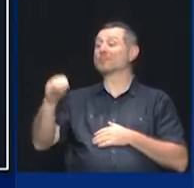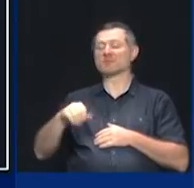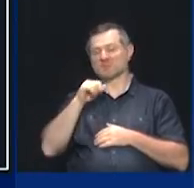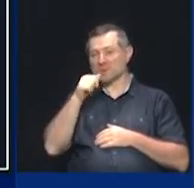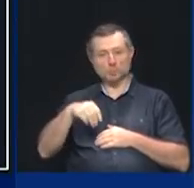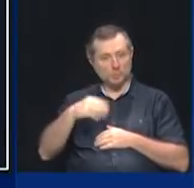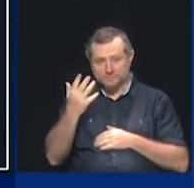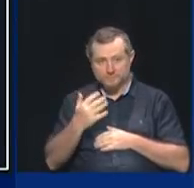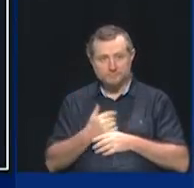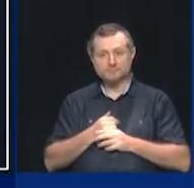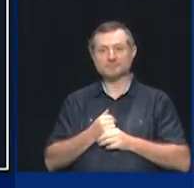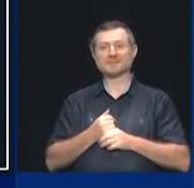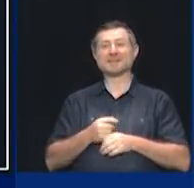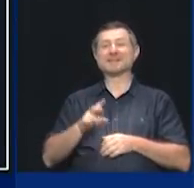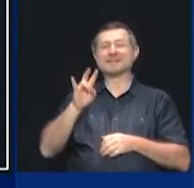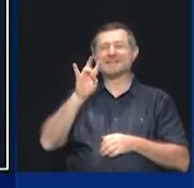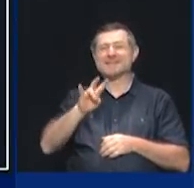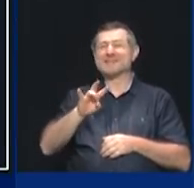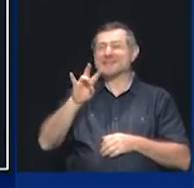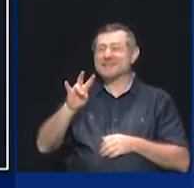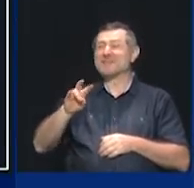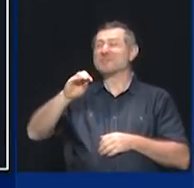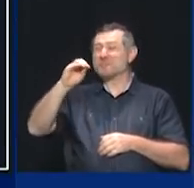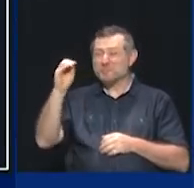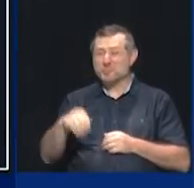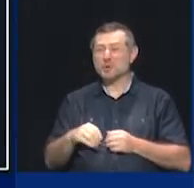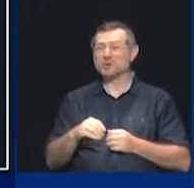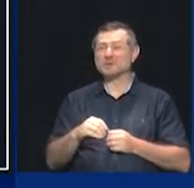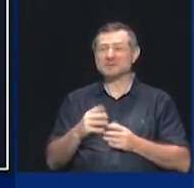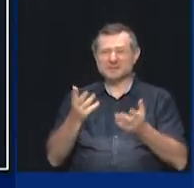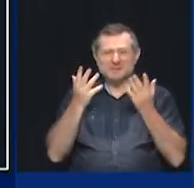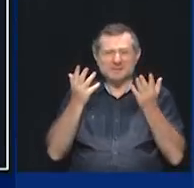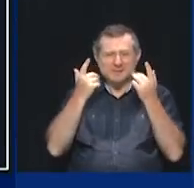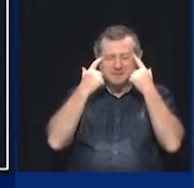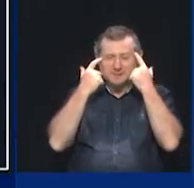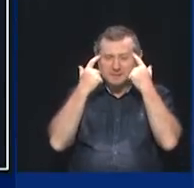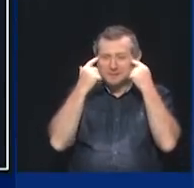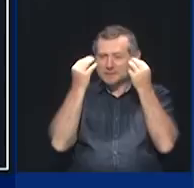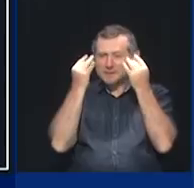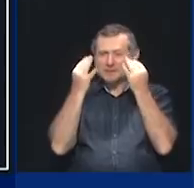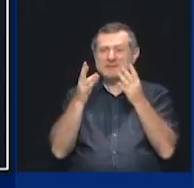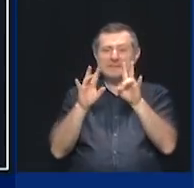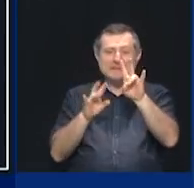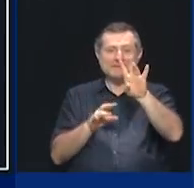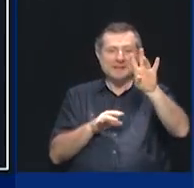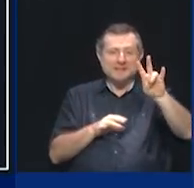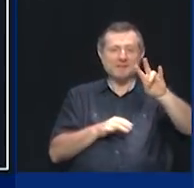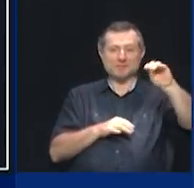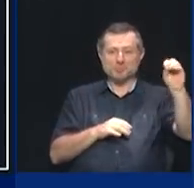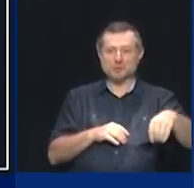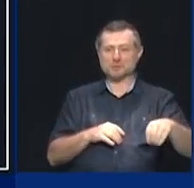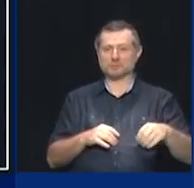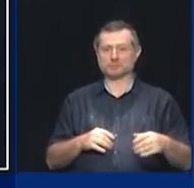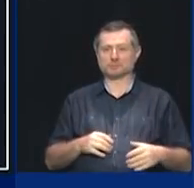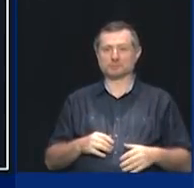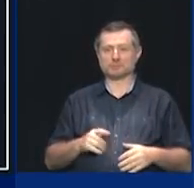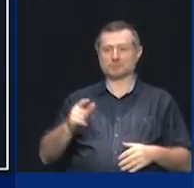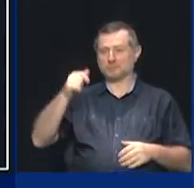77% non-white. Think about that. 77% black and